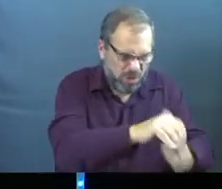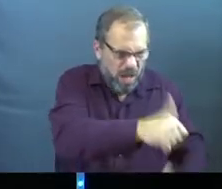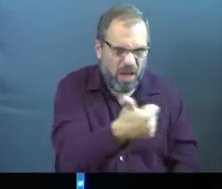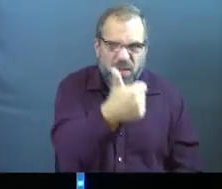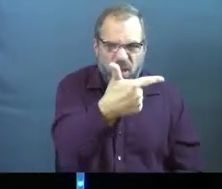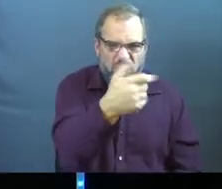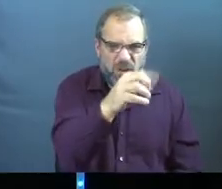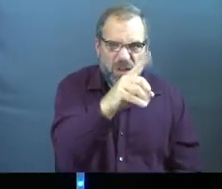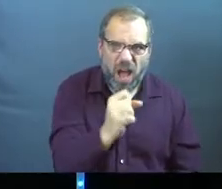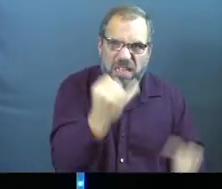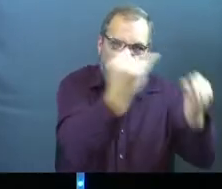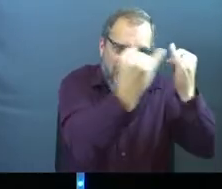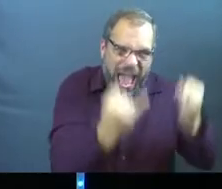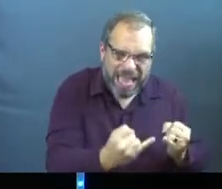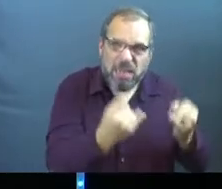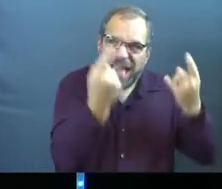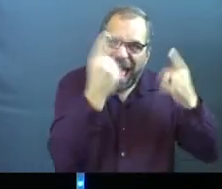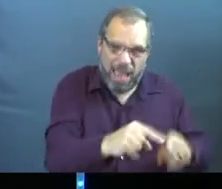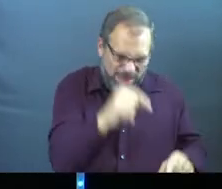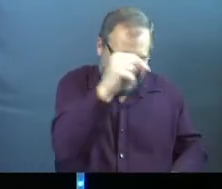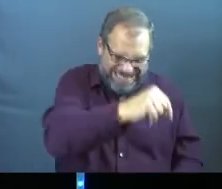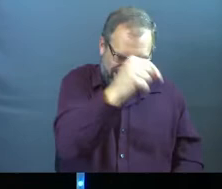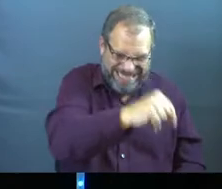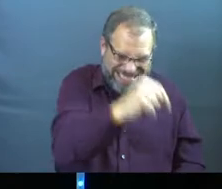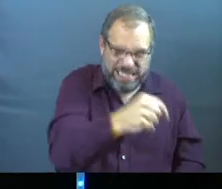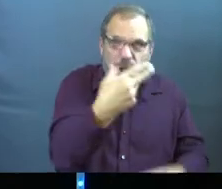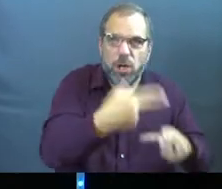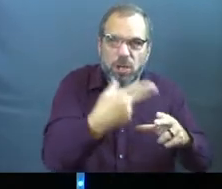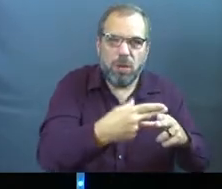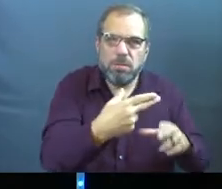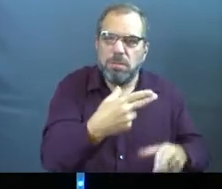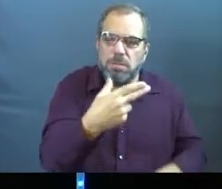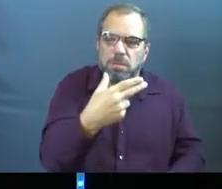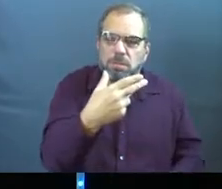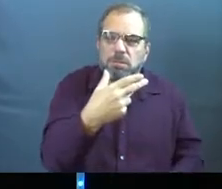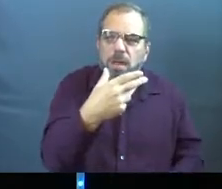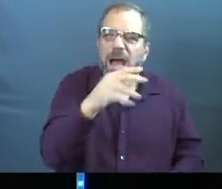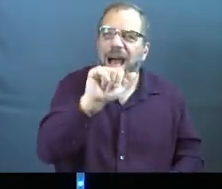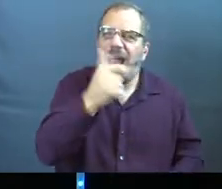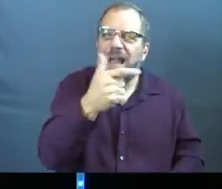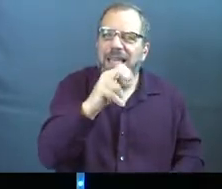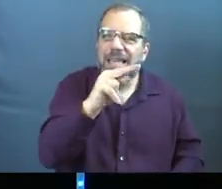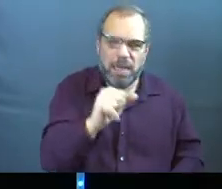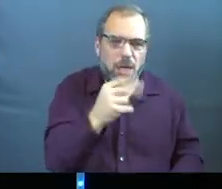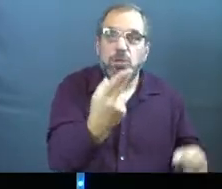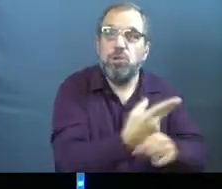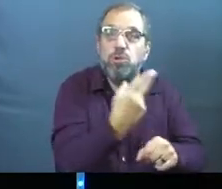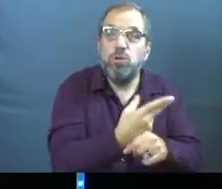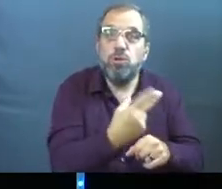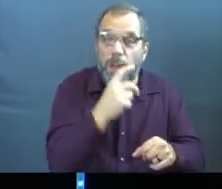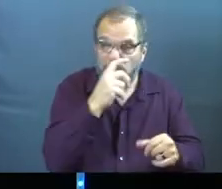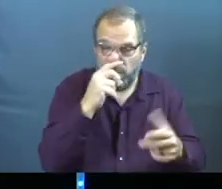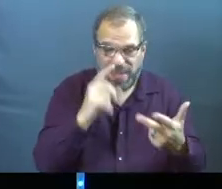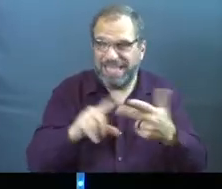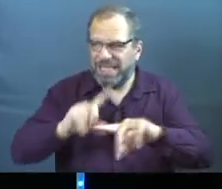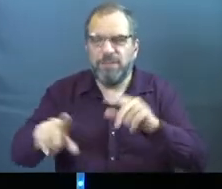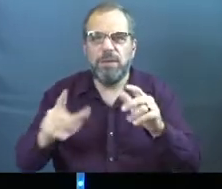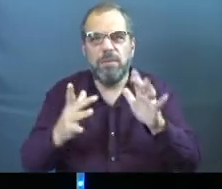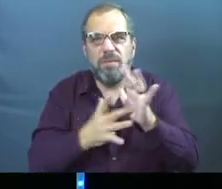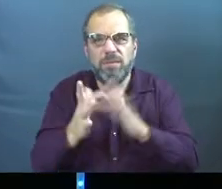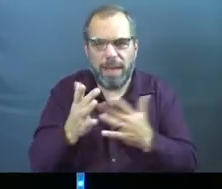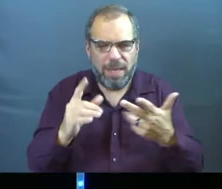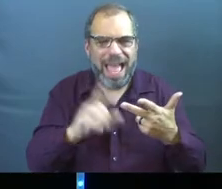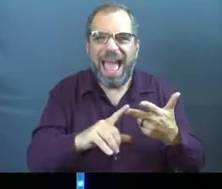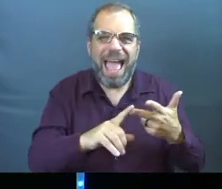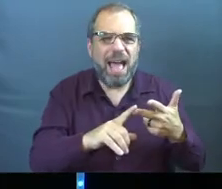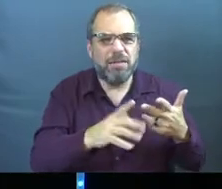other gods, idols, all this stuff happening in this Gehenna, this place it's talking about. And we believe that it was used, because it's also referenced again in different places,